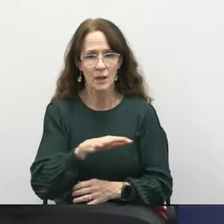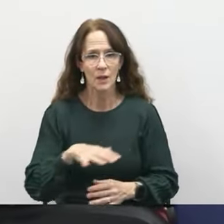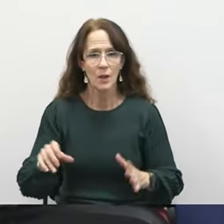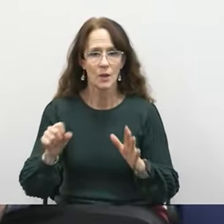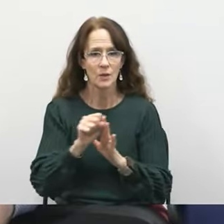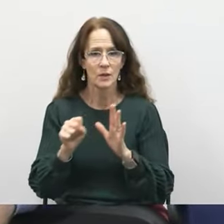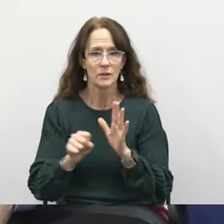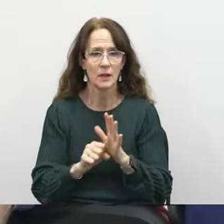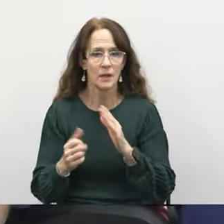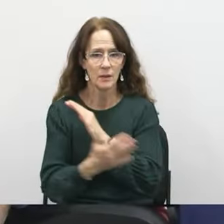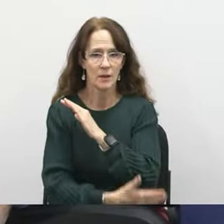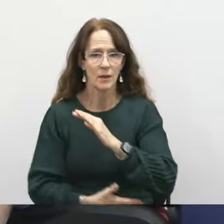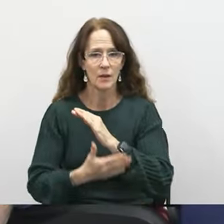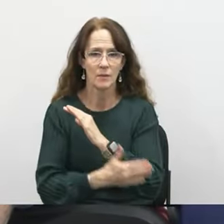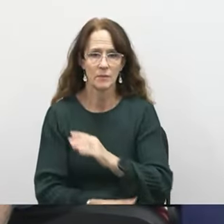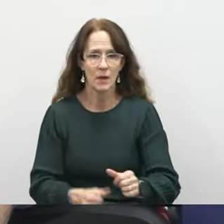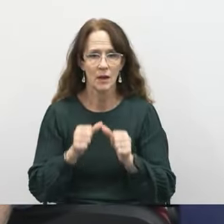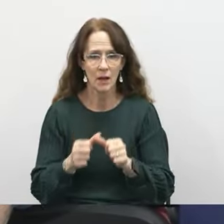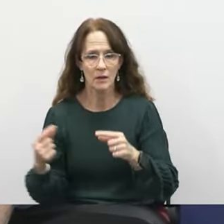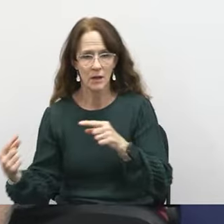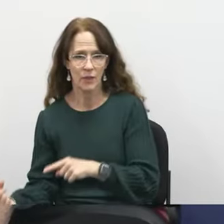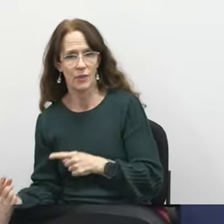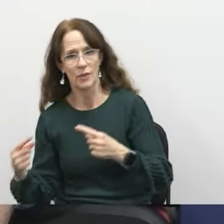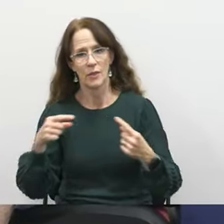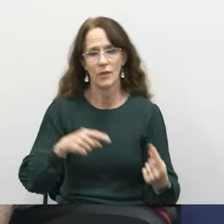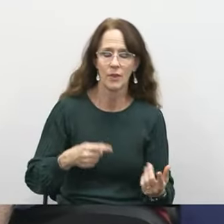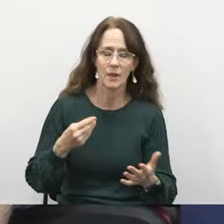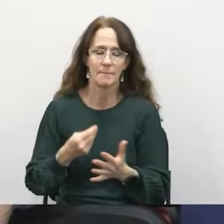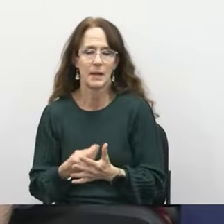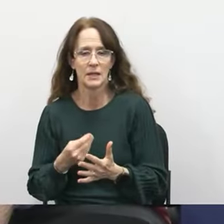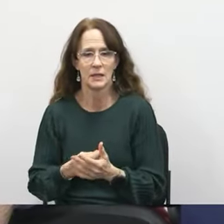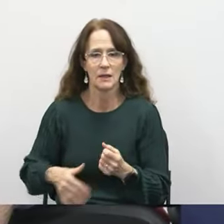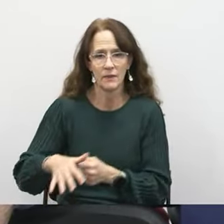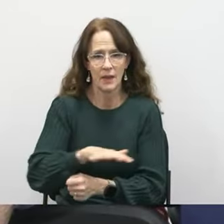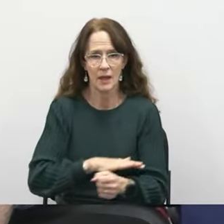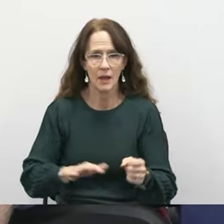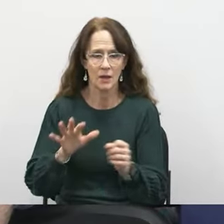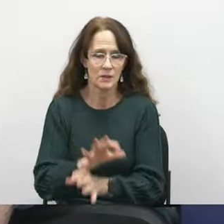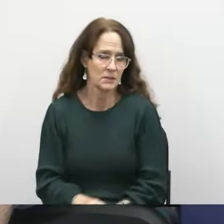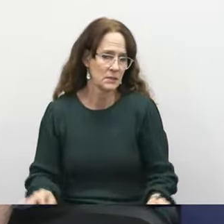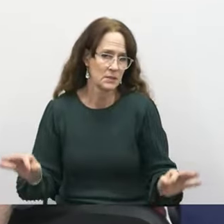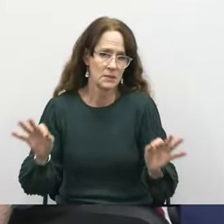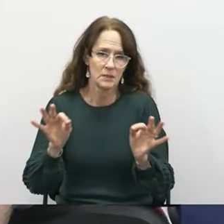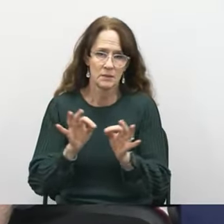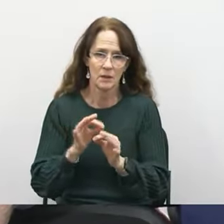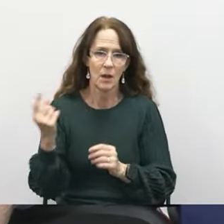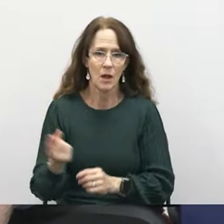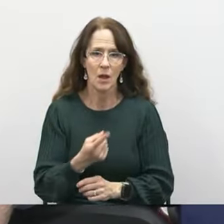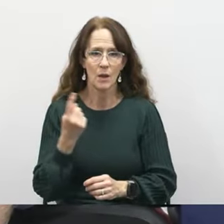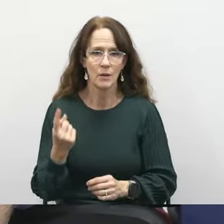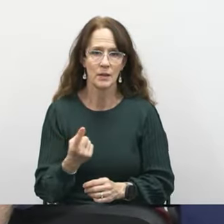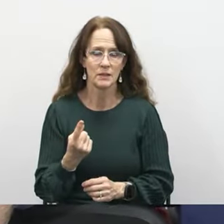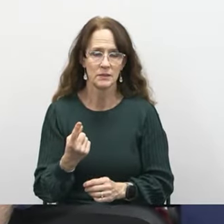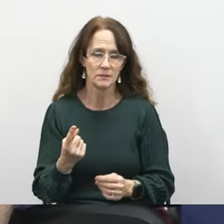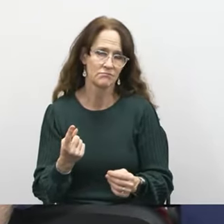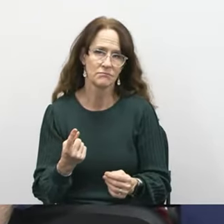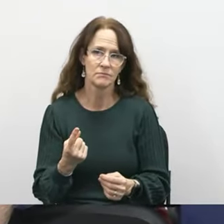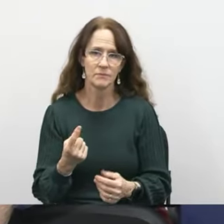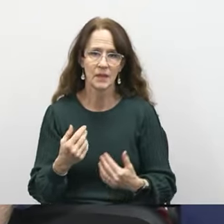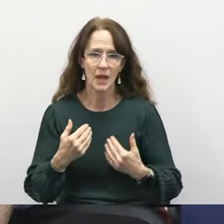all typified by constant tugs for funding to the areas that matter most, there will always be a latent, while